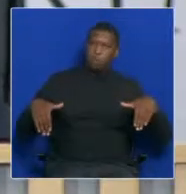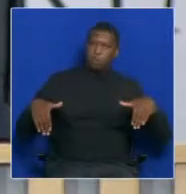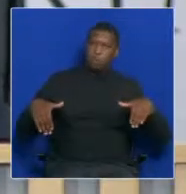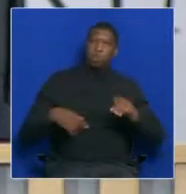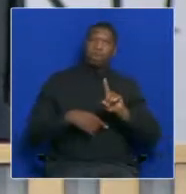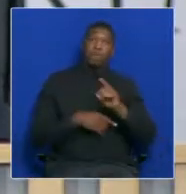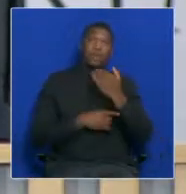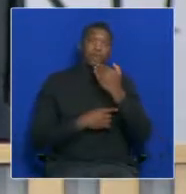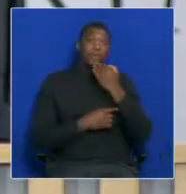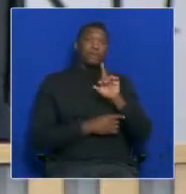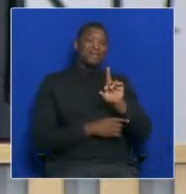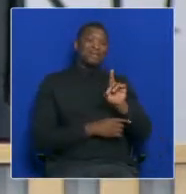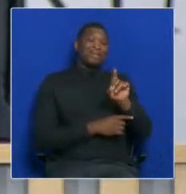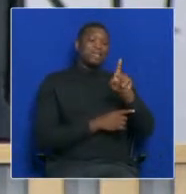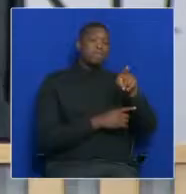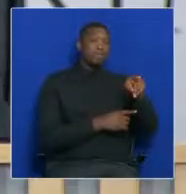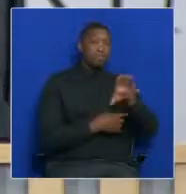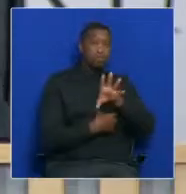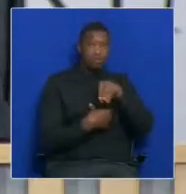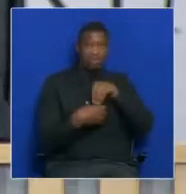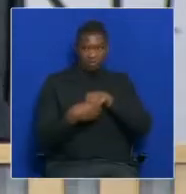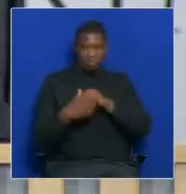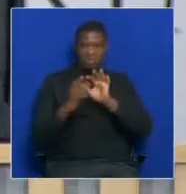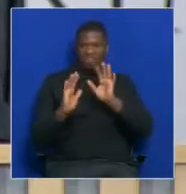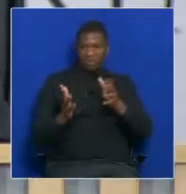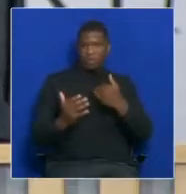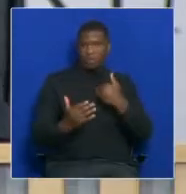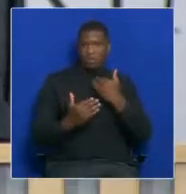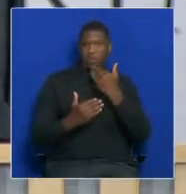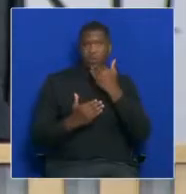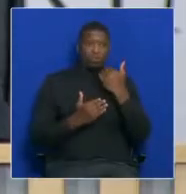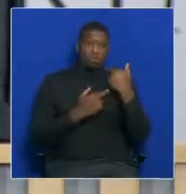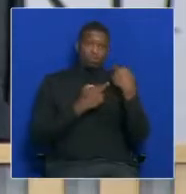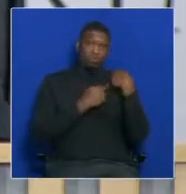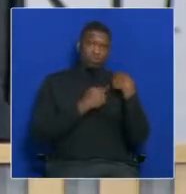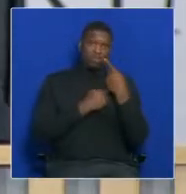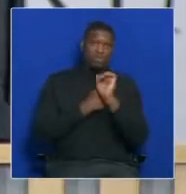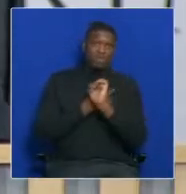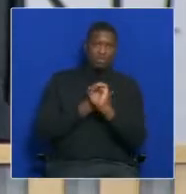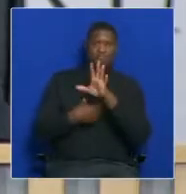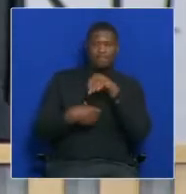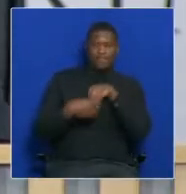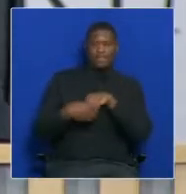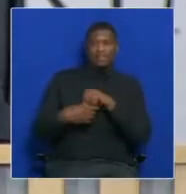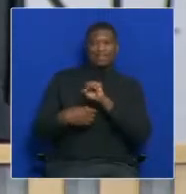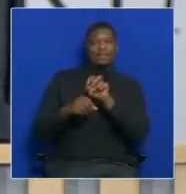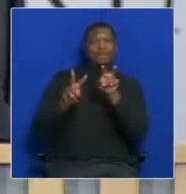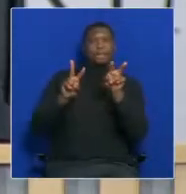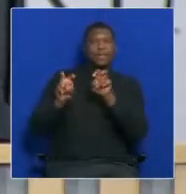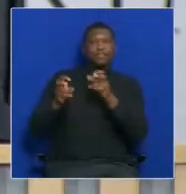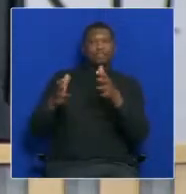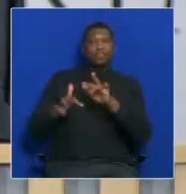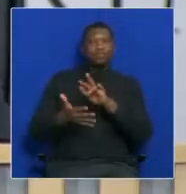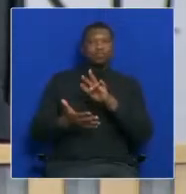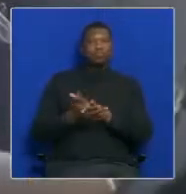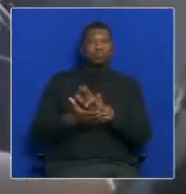the assessment with the prosecutors, and that's how those matters were authorized. Just to be